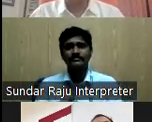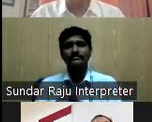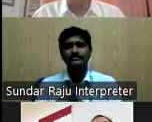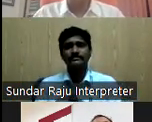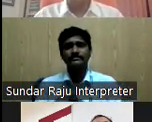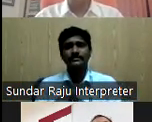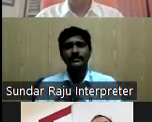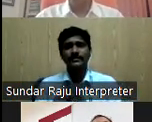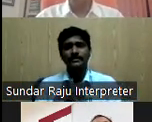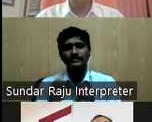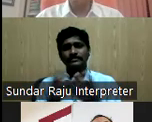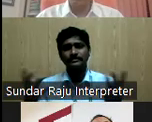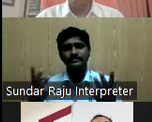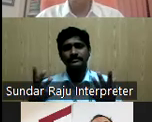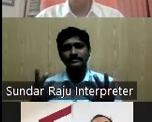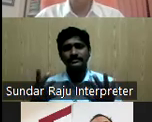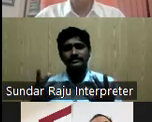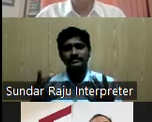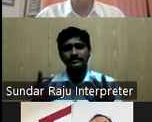one story.